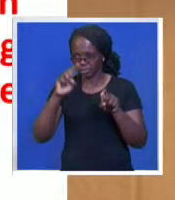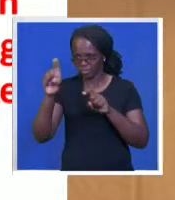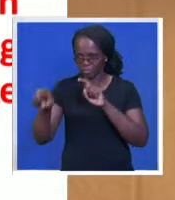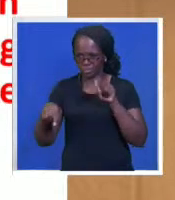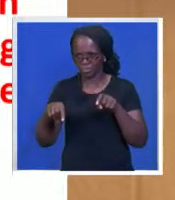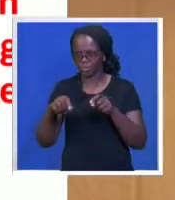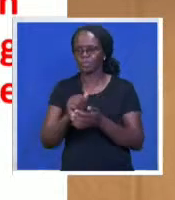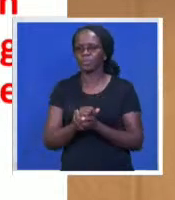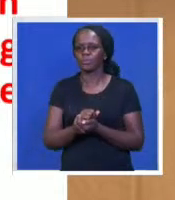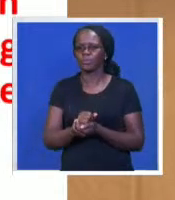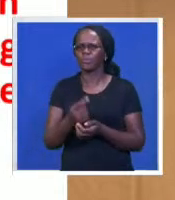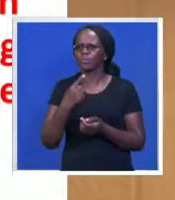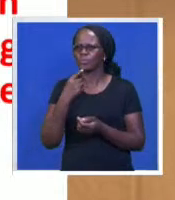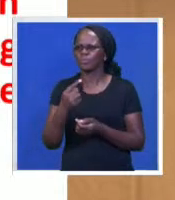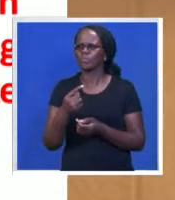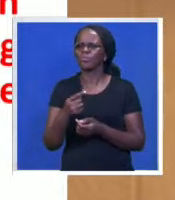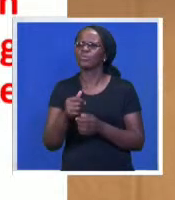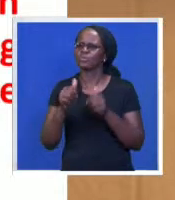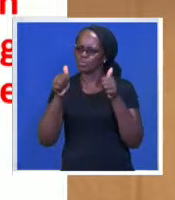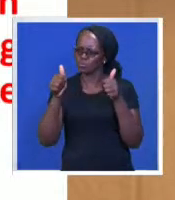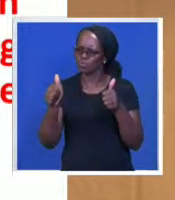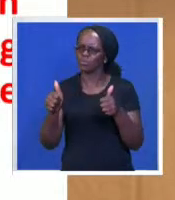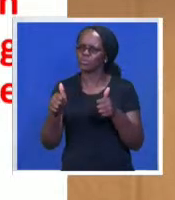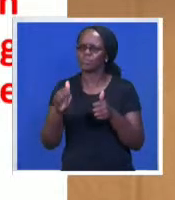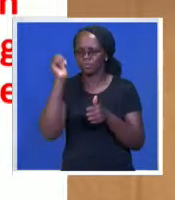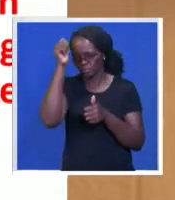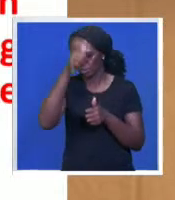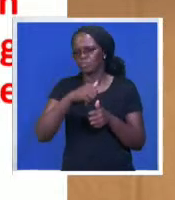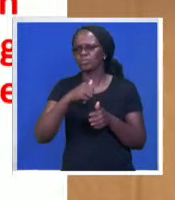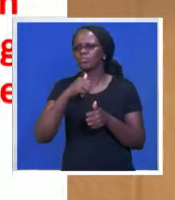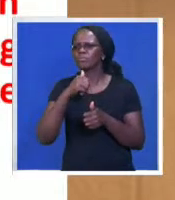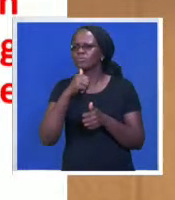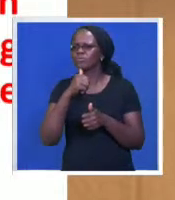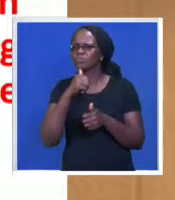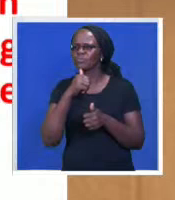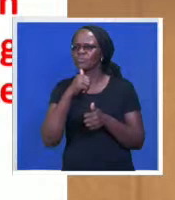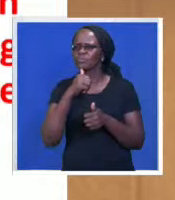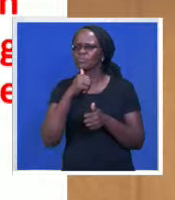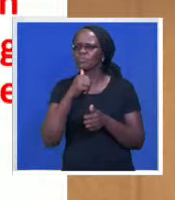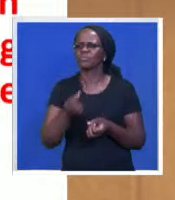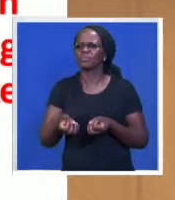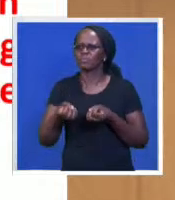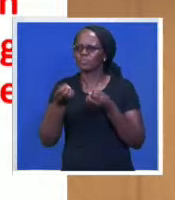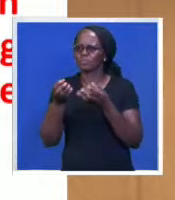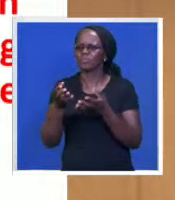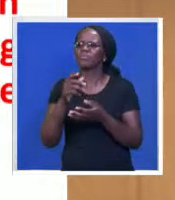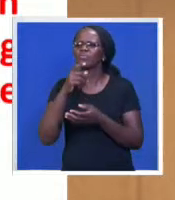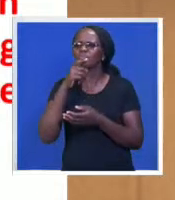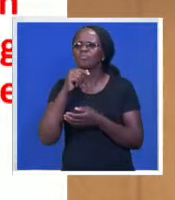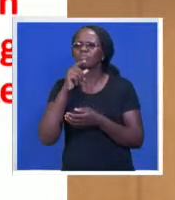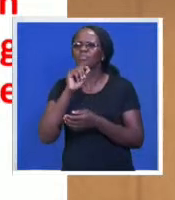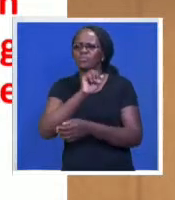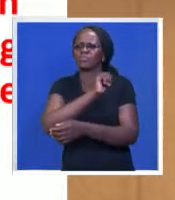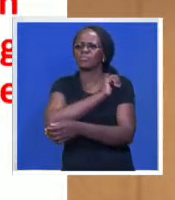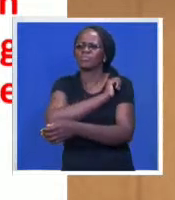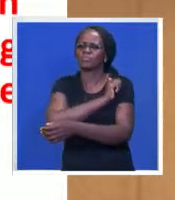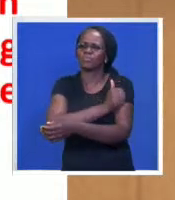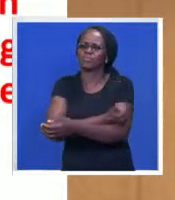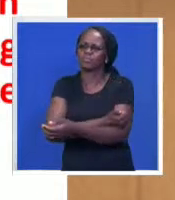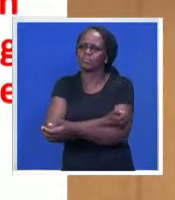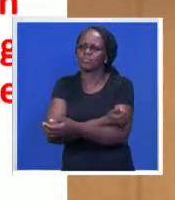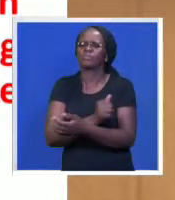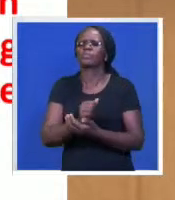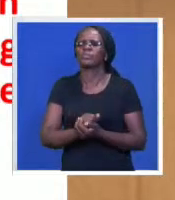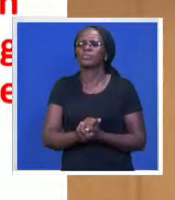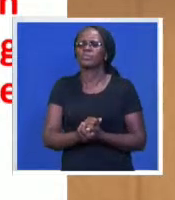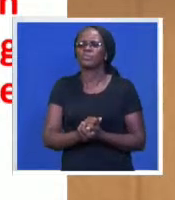man authority over all his creation. And here is where I start to answer the question. Now, it is necessary for you to insert